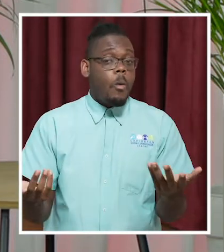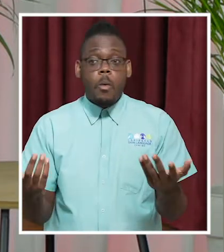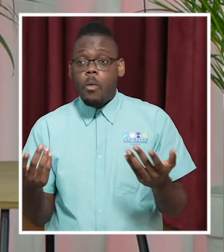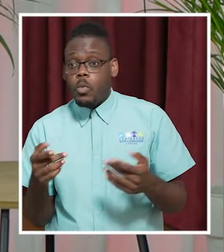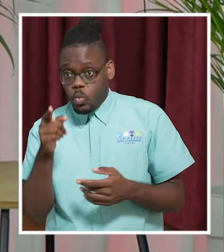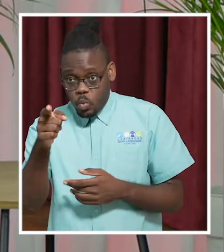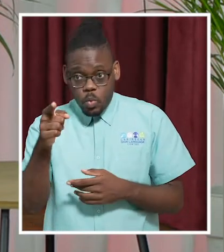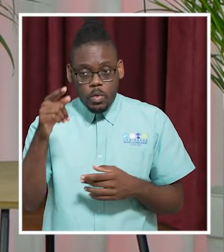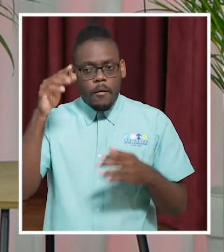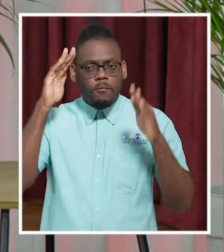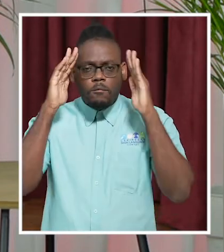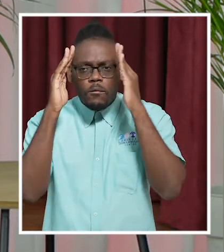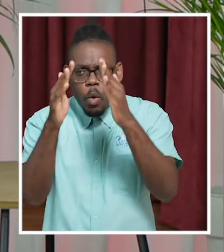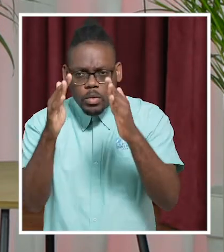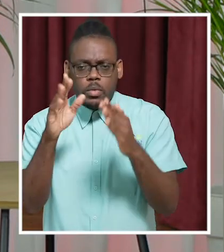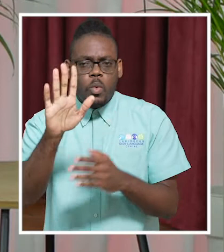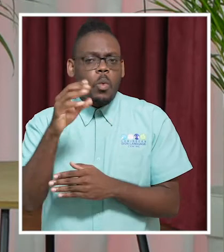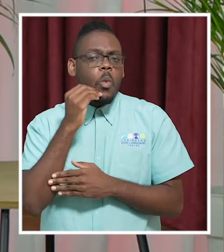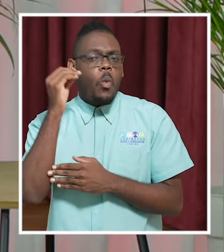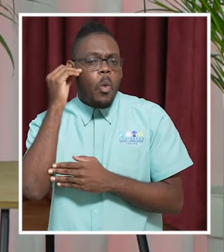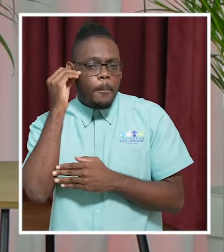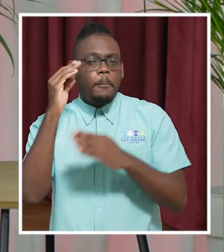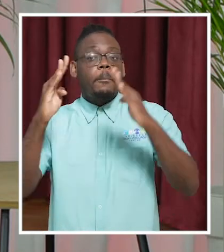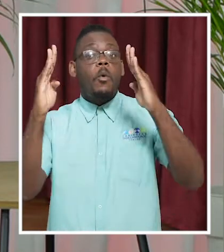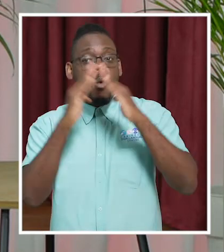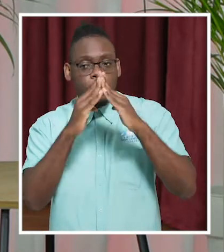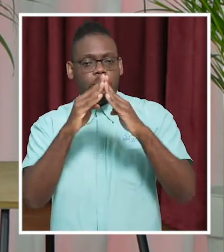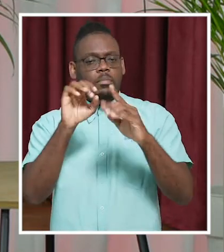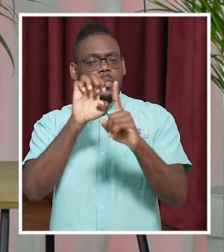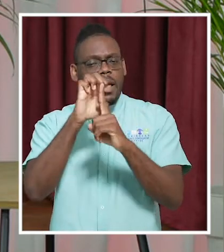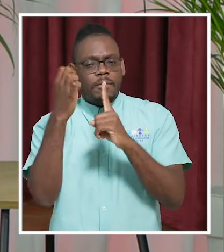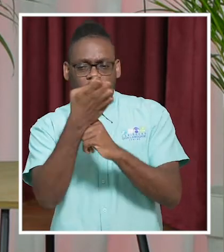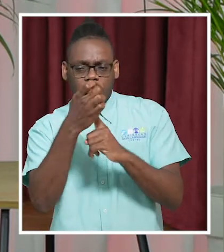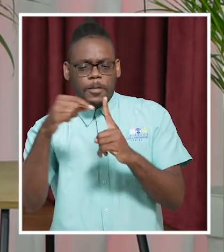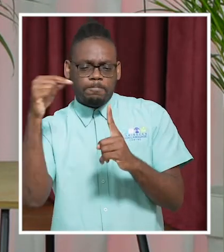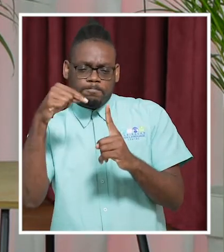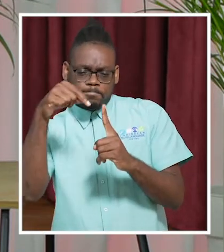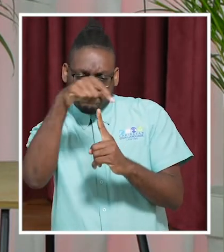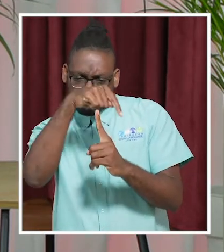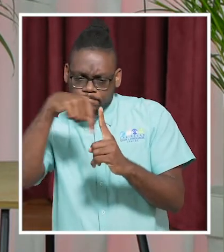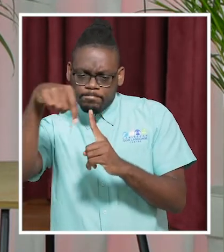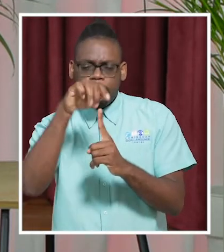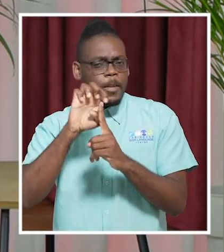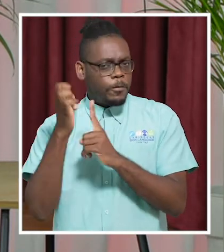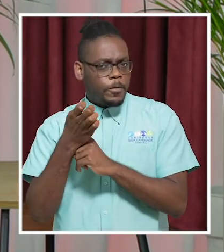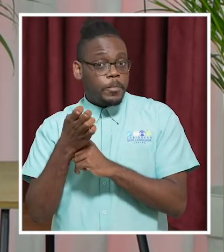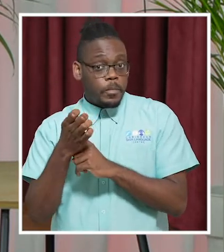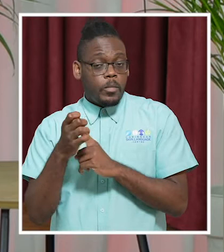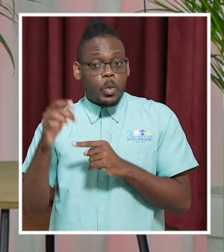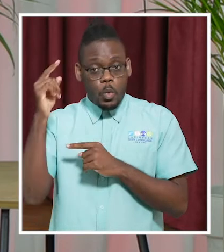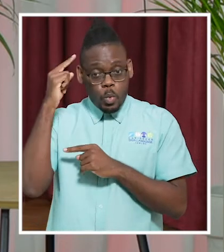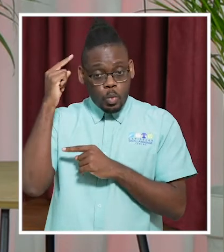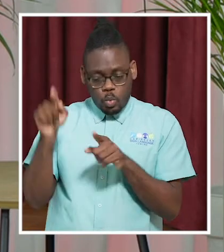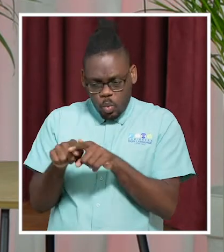environment and how we handle the situations at home, how we deal with the stresses and strains of life, and particularly as parents, the